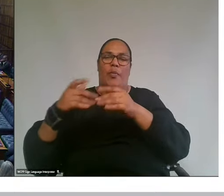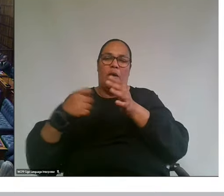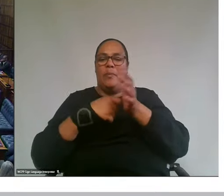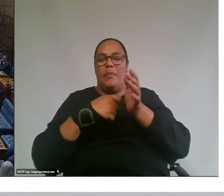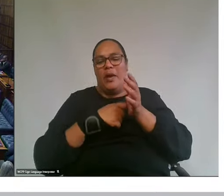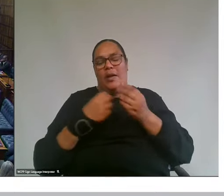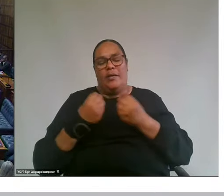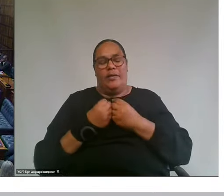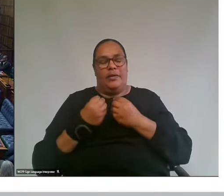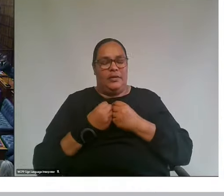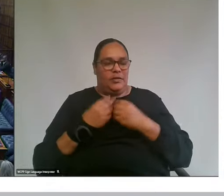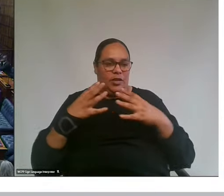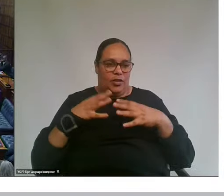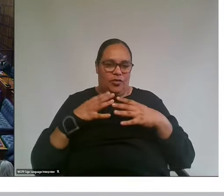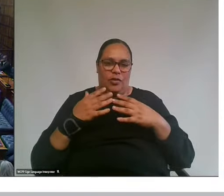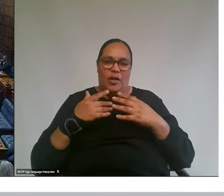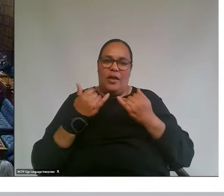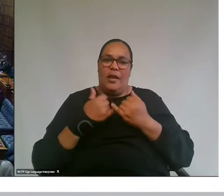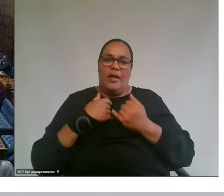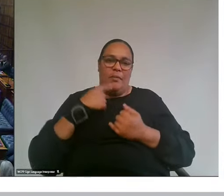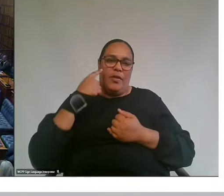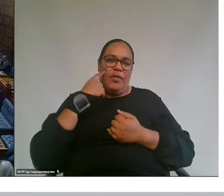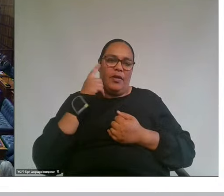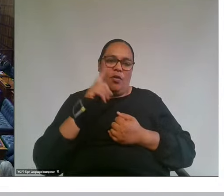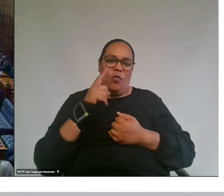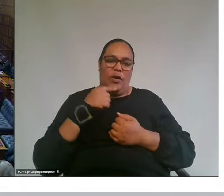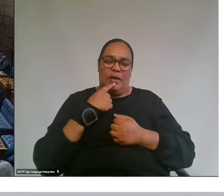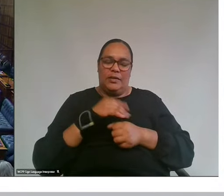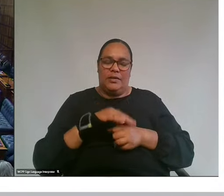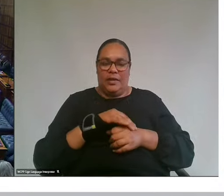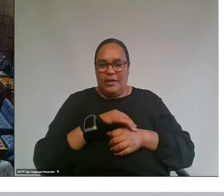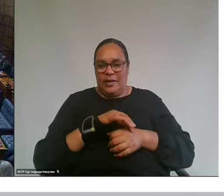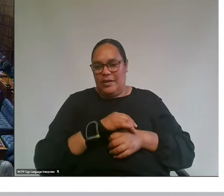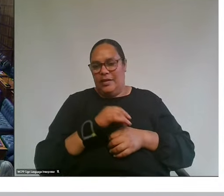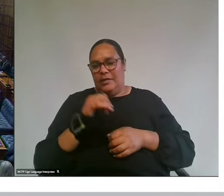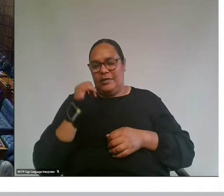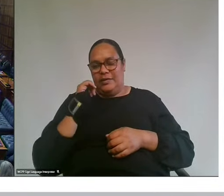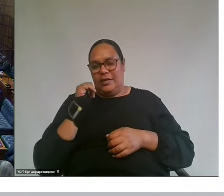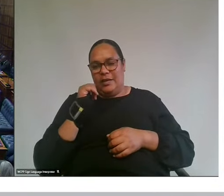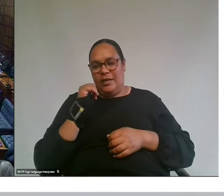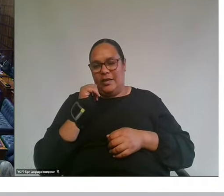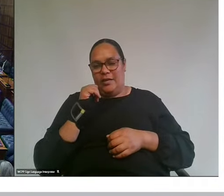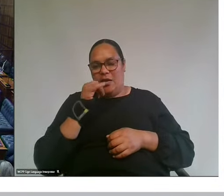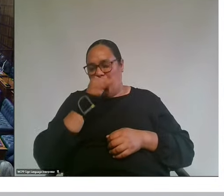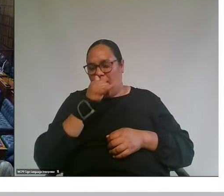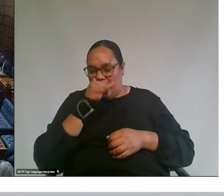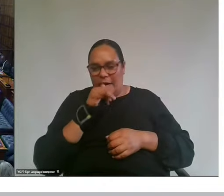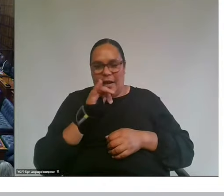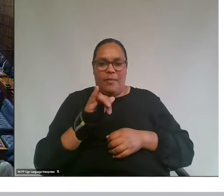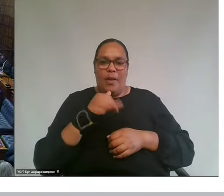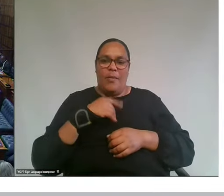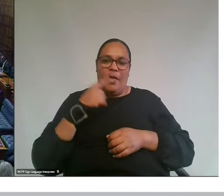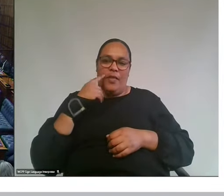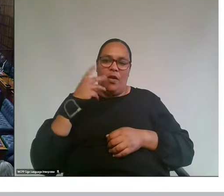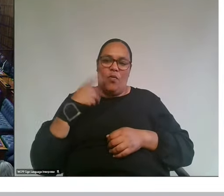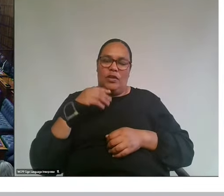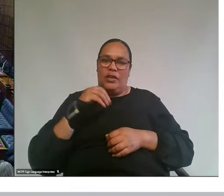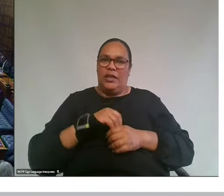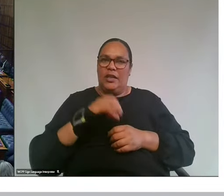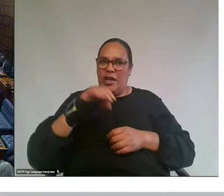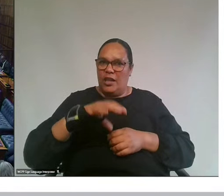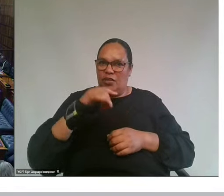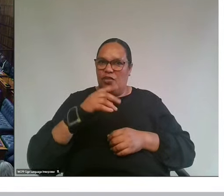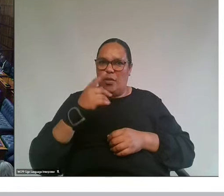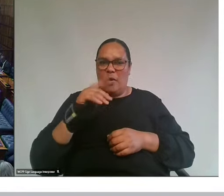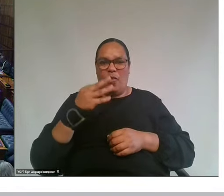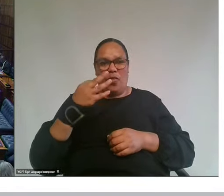things up right like I think uh the guy was saying that yesterday because of crime also I think there was like in kicha there was about